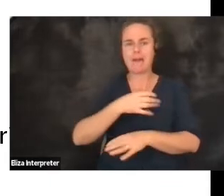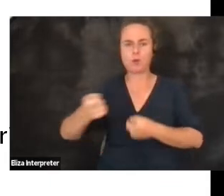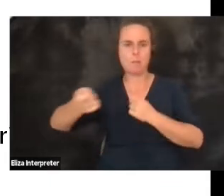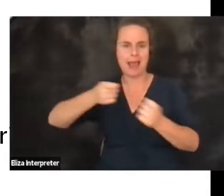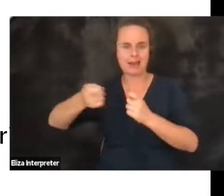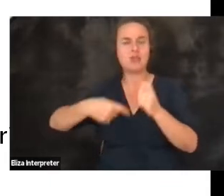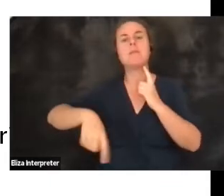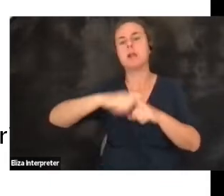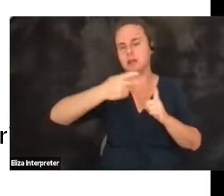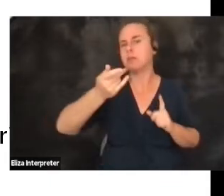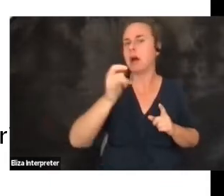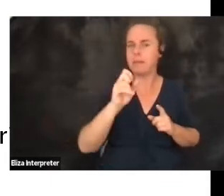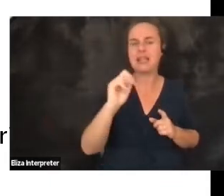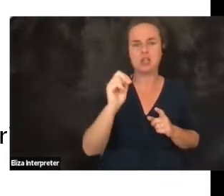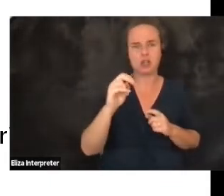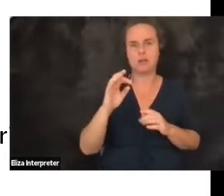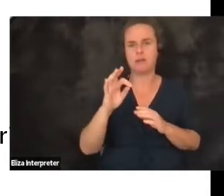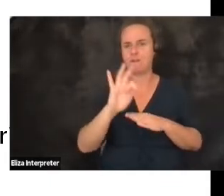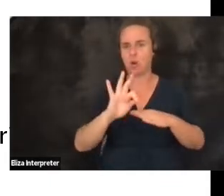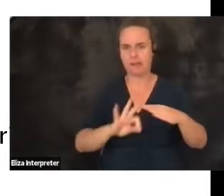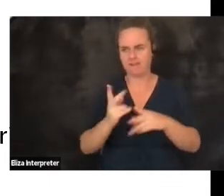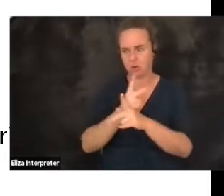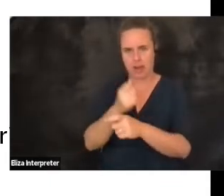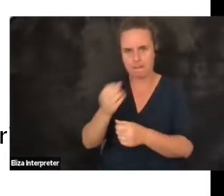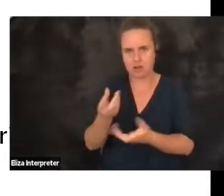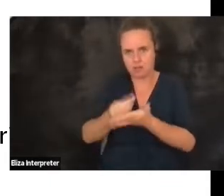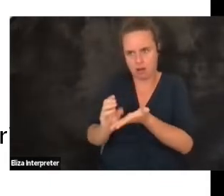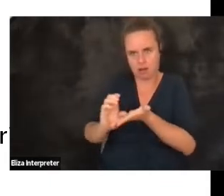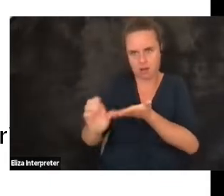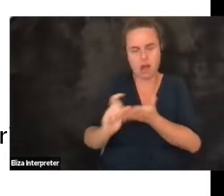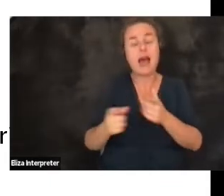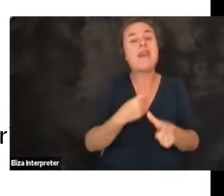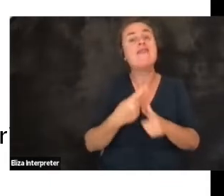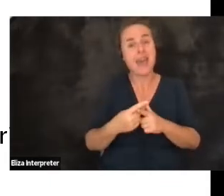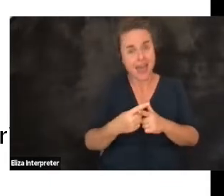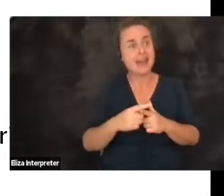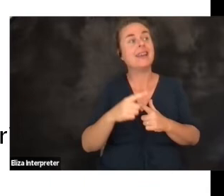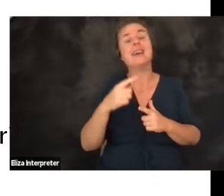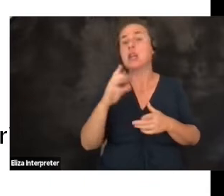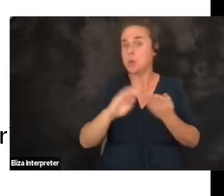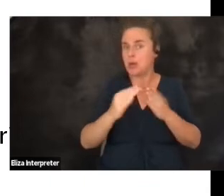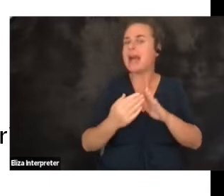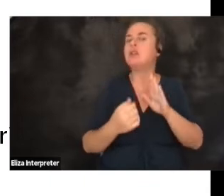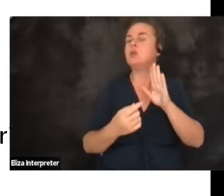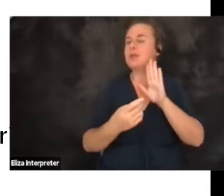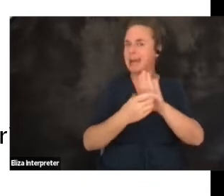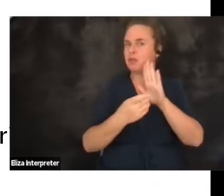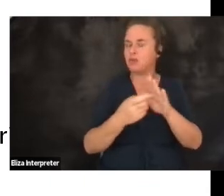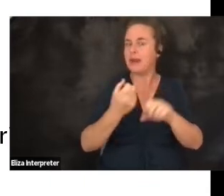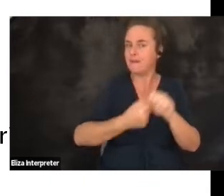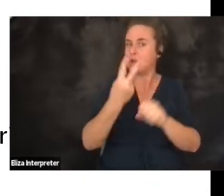And then it was evaluated by learning. Communities had to demonstrate every 2 years that they were learning from their efforts.